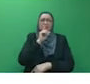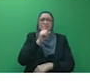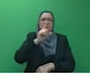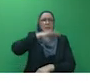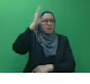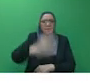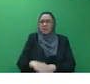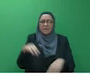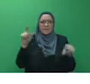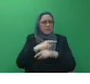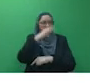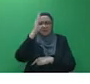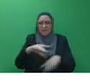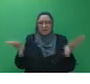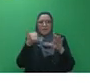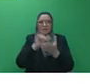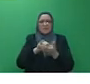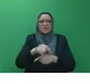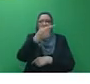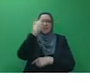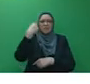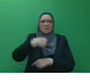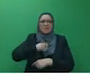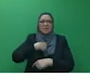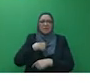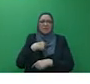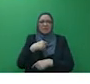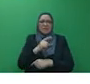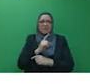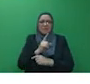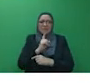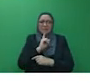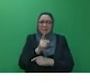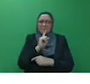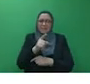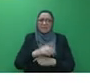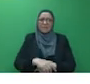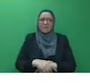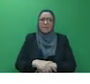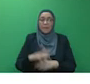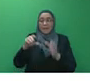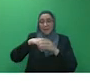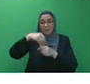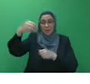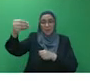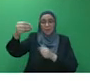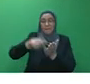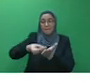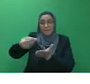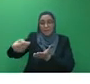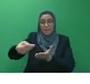i never used to be that way uh if you ask my friends i was one of the spendthrift uh people that you know like i would